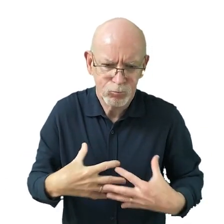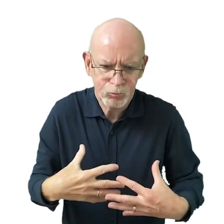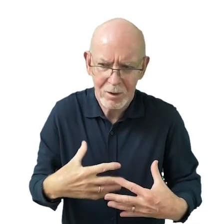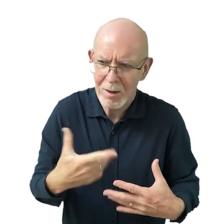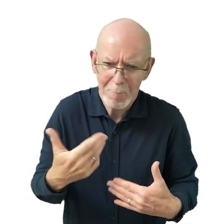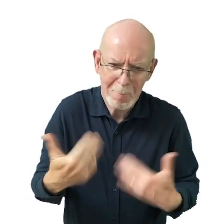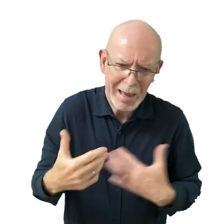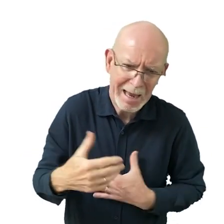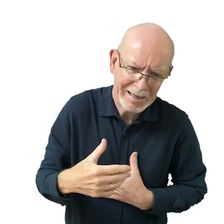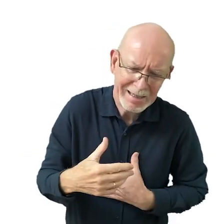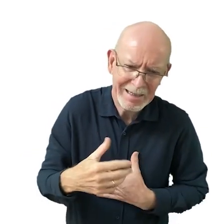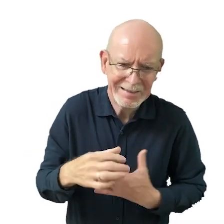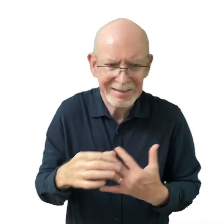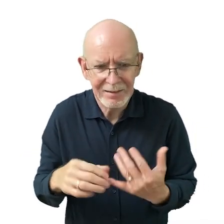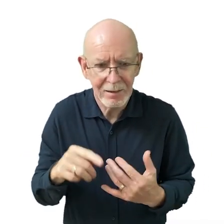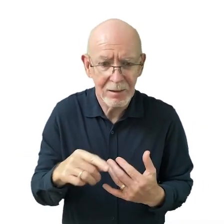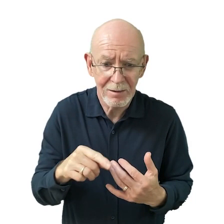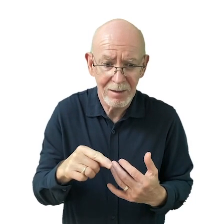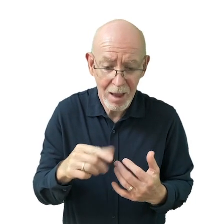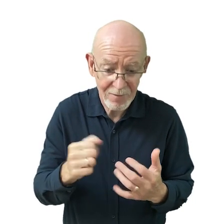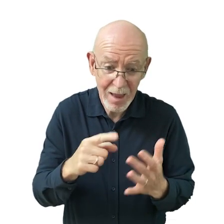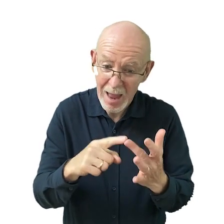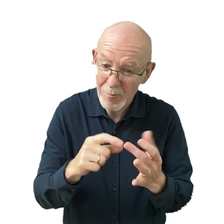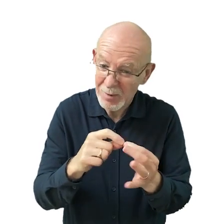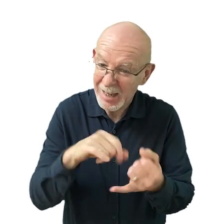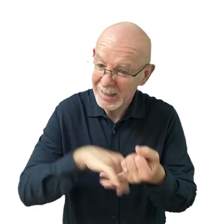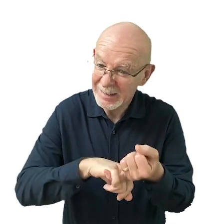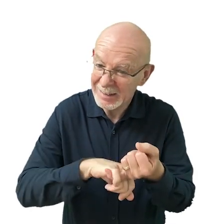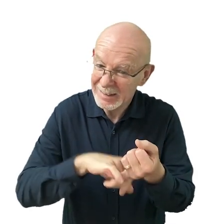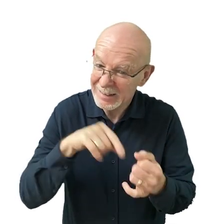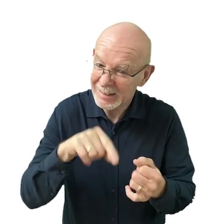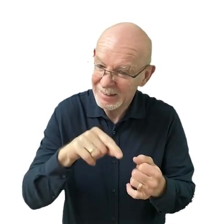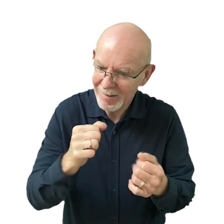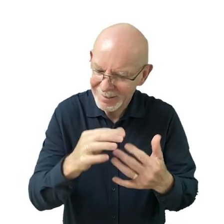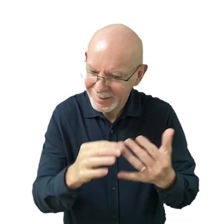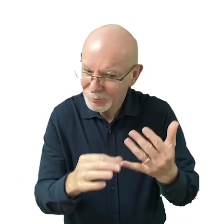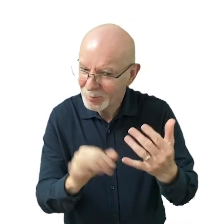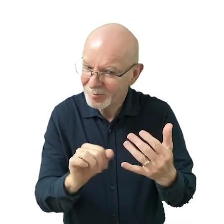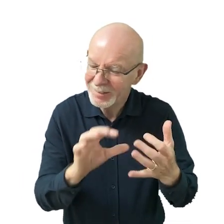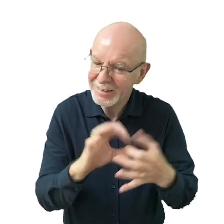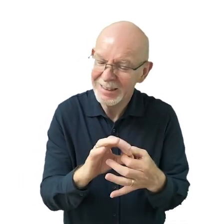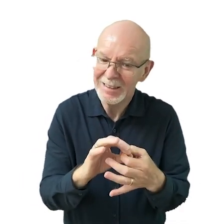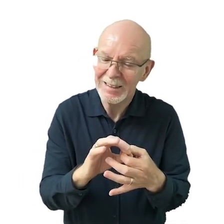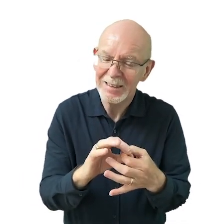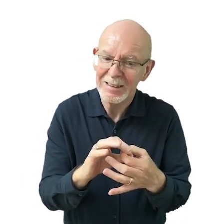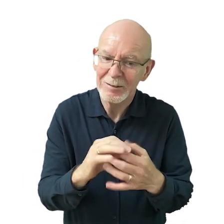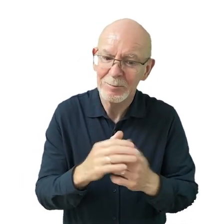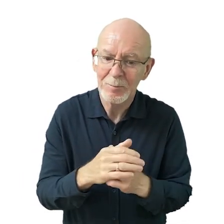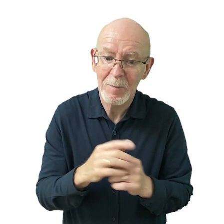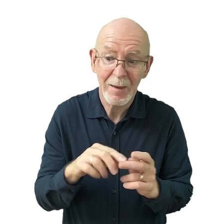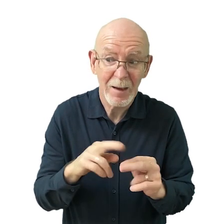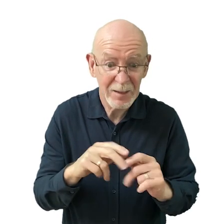pain, and diarrhea. These are irritable bowel syndrome or IBS type symptoms. If